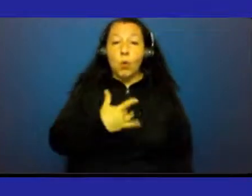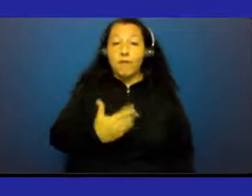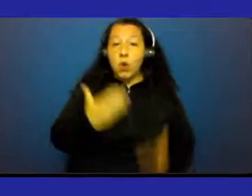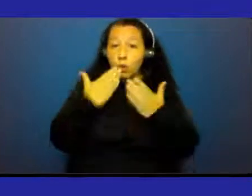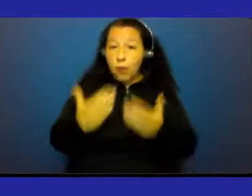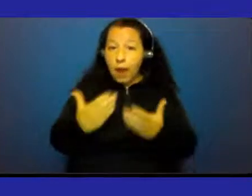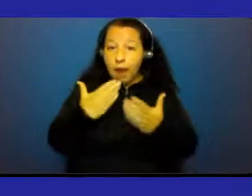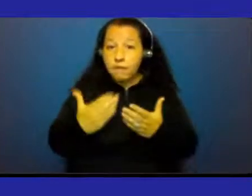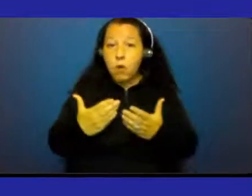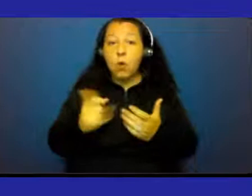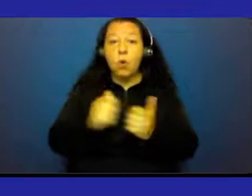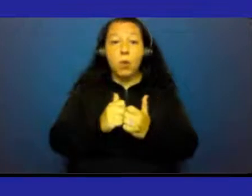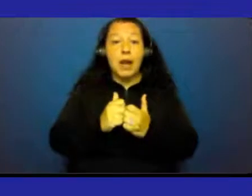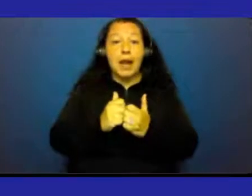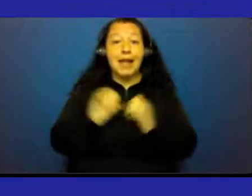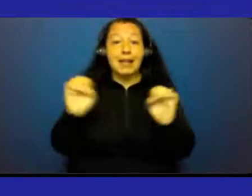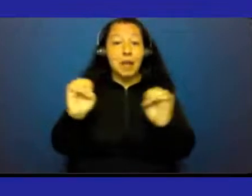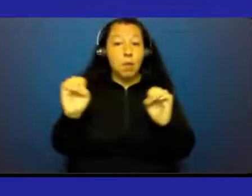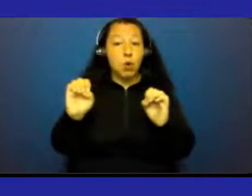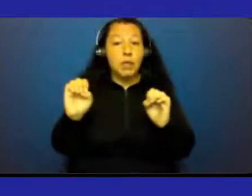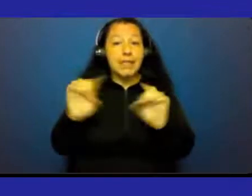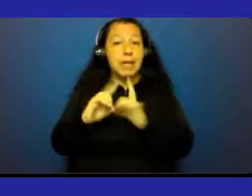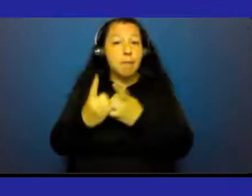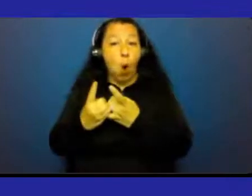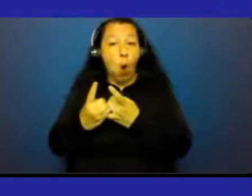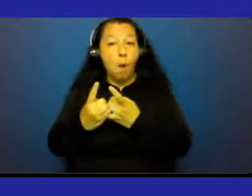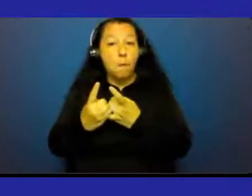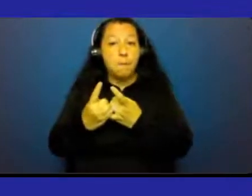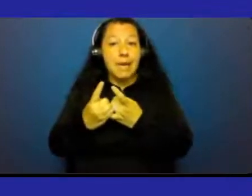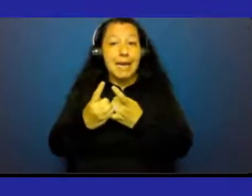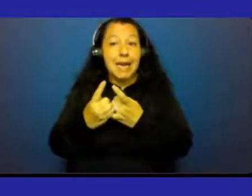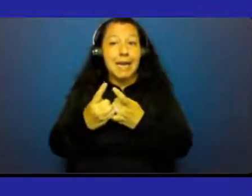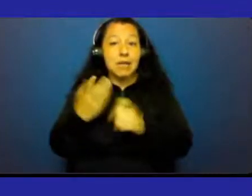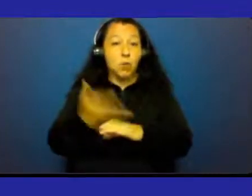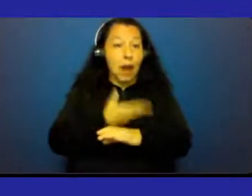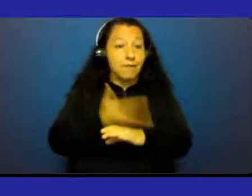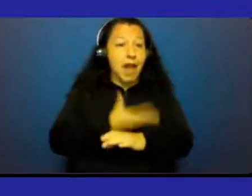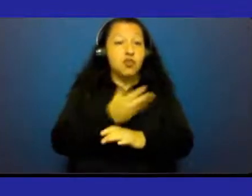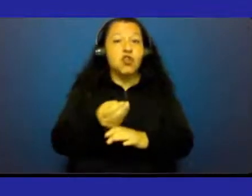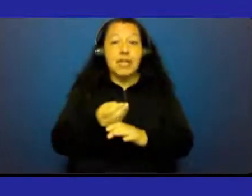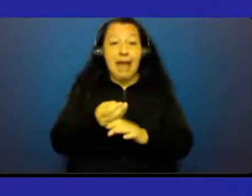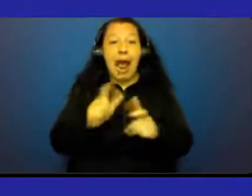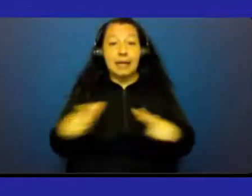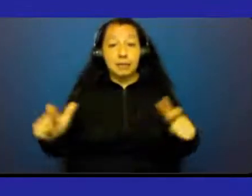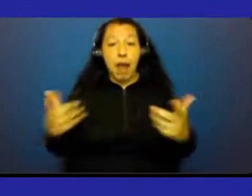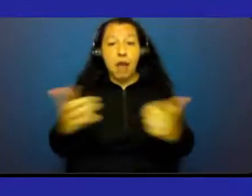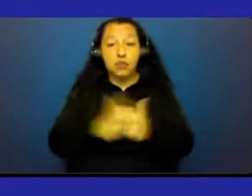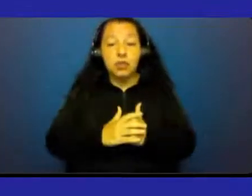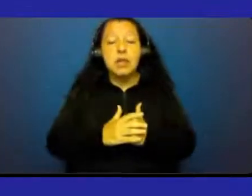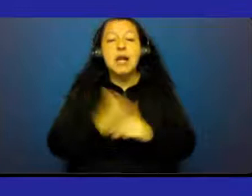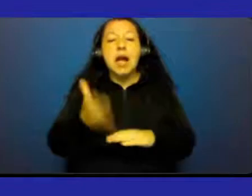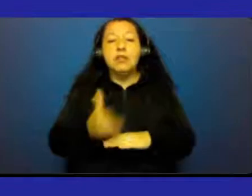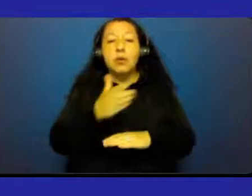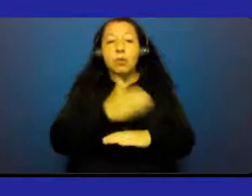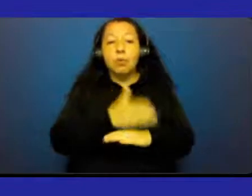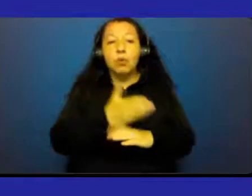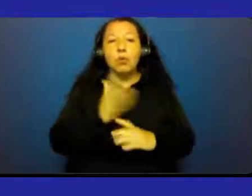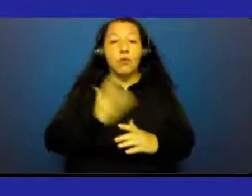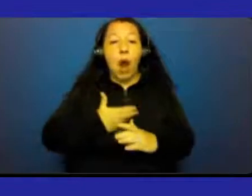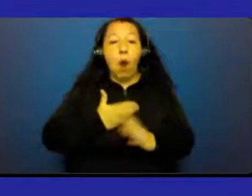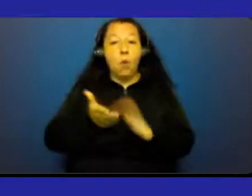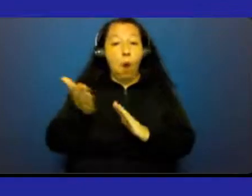emergency department expansion and renovation. This has improved the access and operational flow by gaining 16